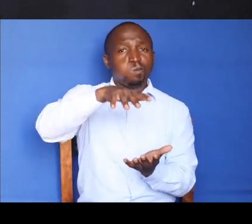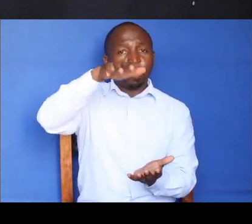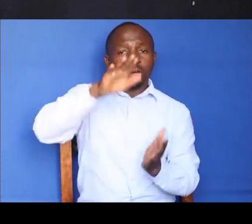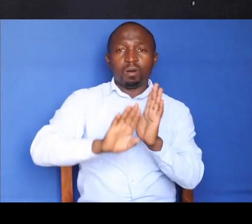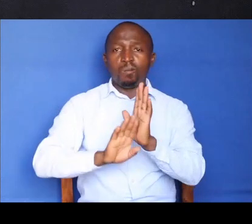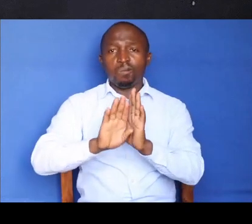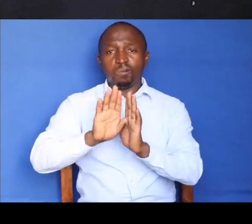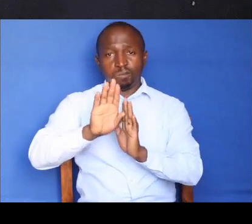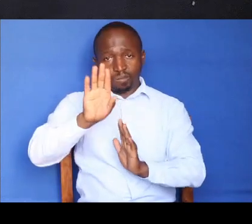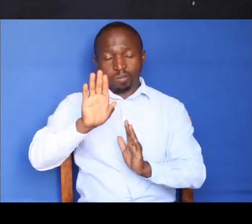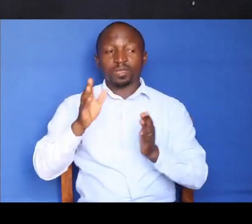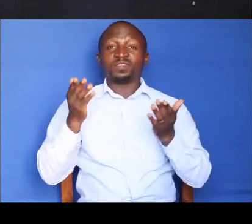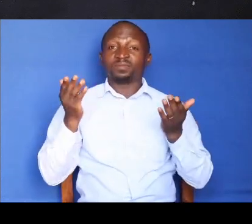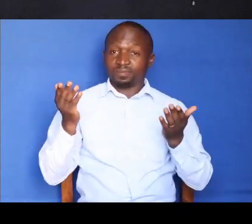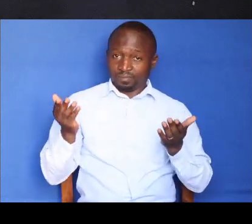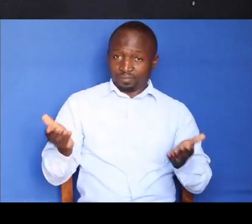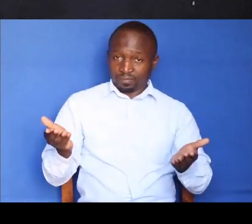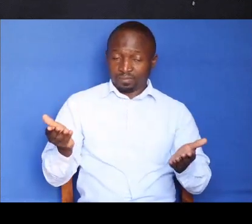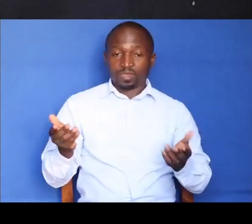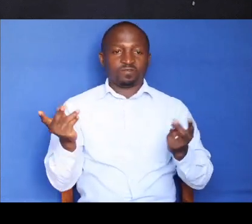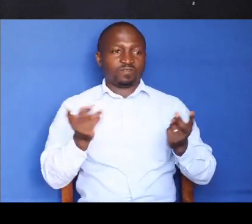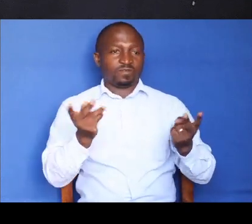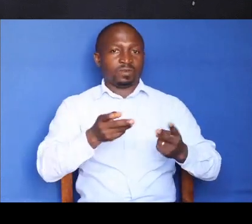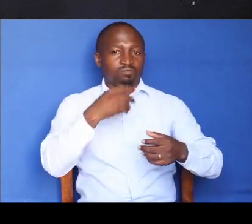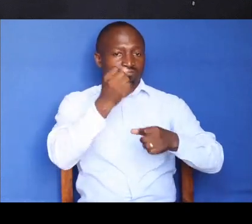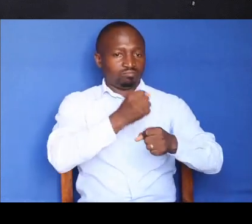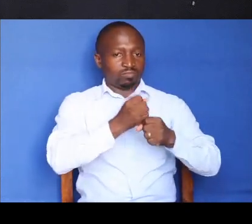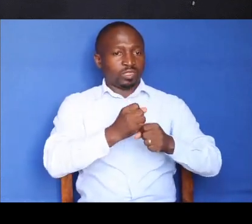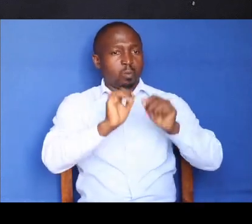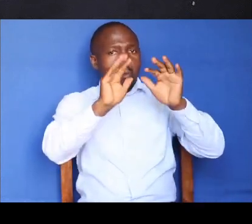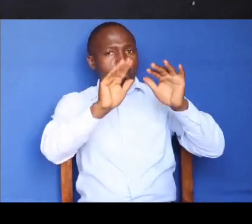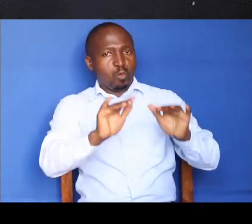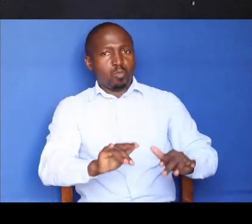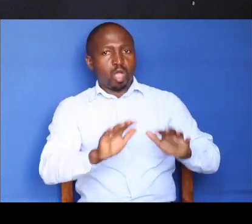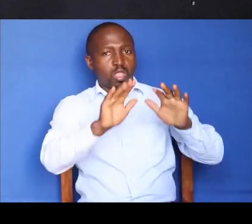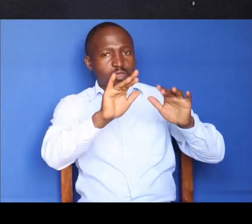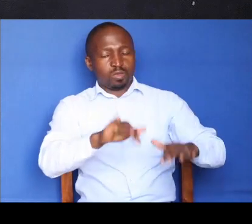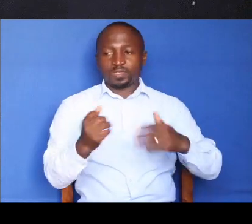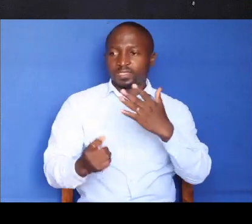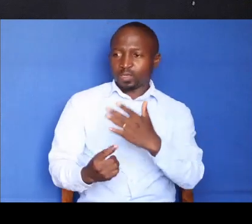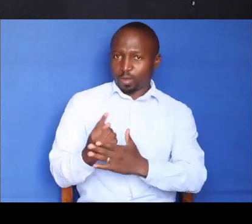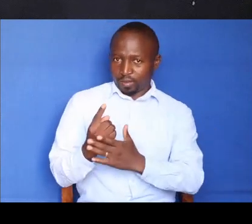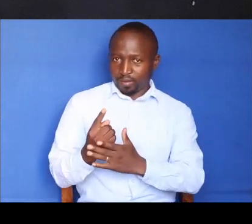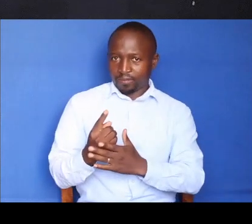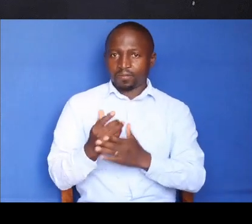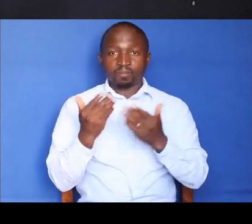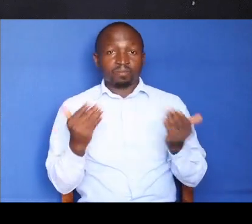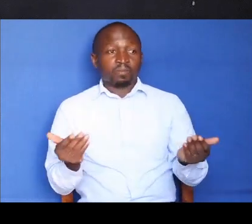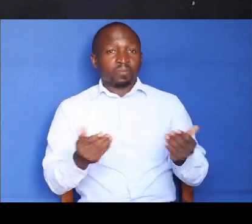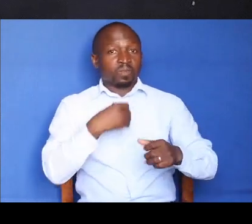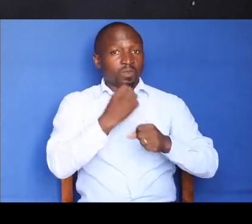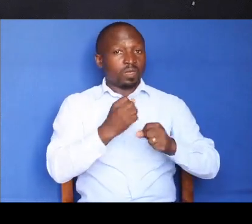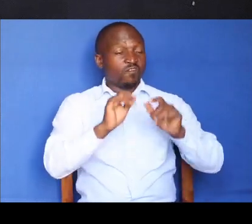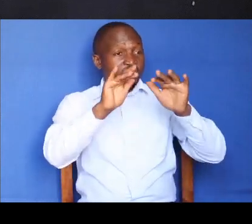obviously renewal of erosive activity occur. But the renewal of erosive activity here does not involve